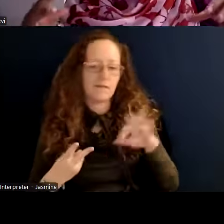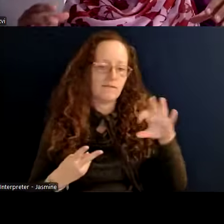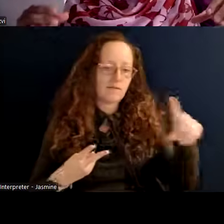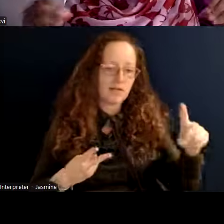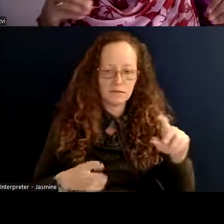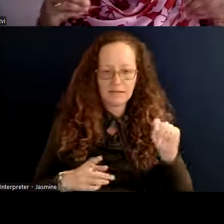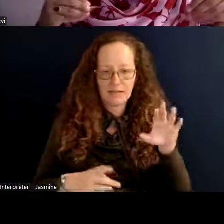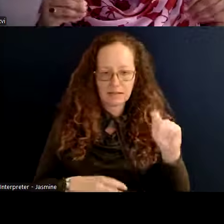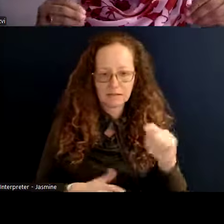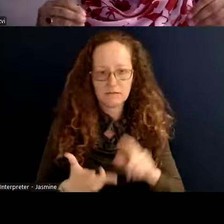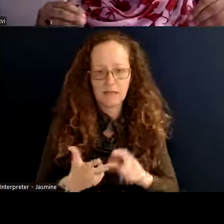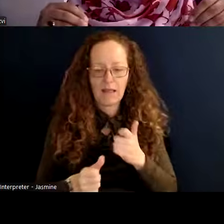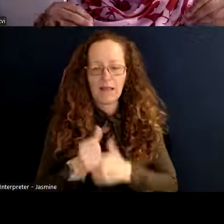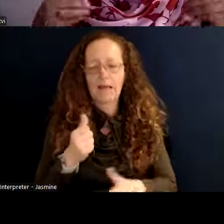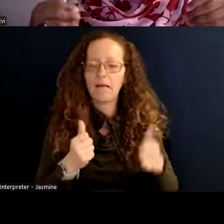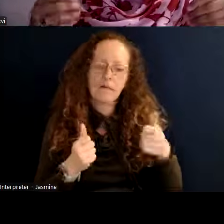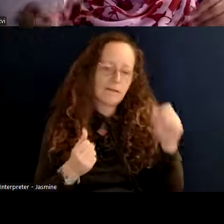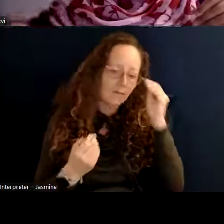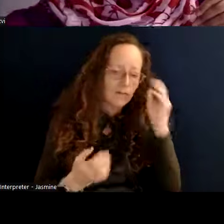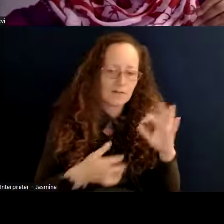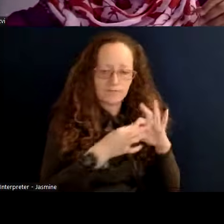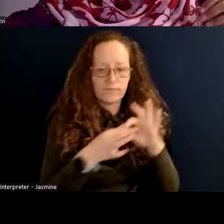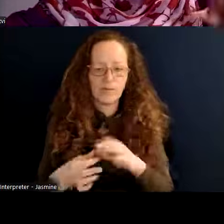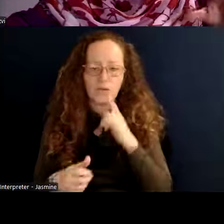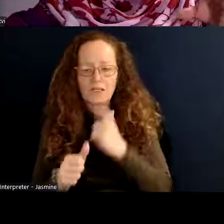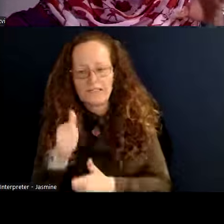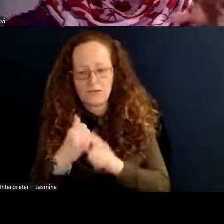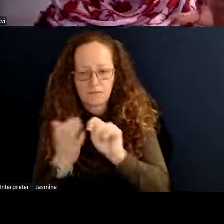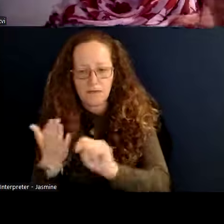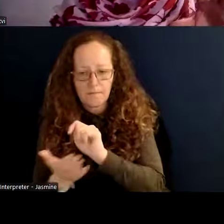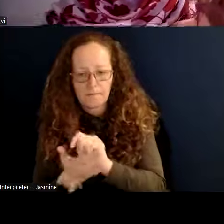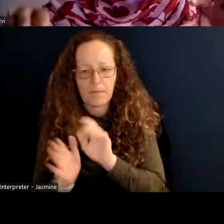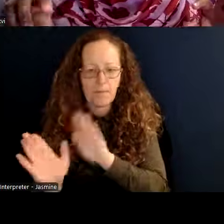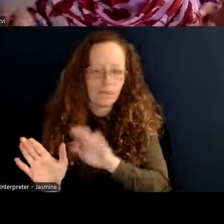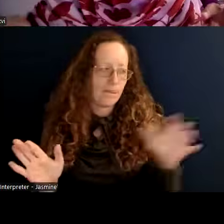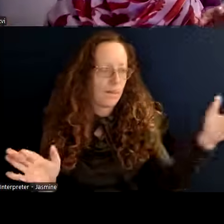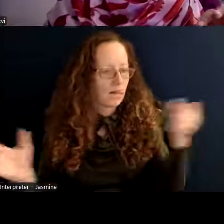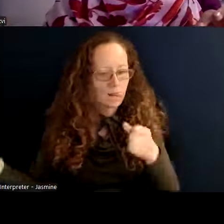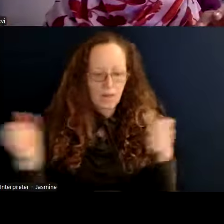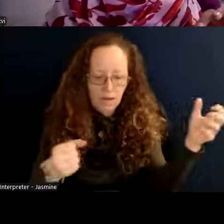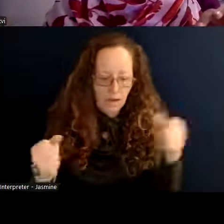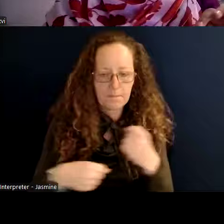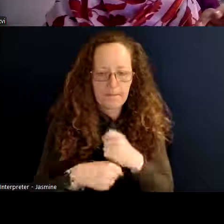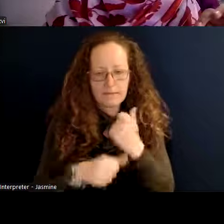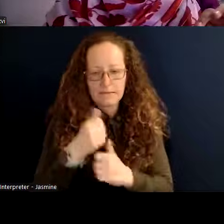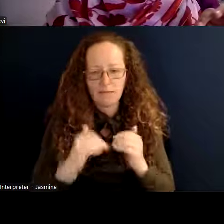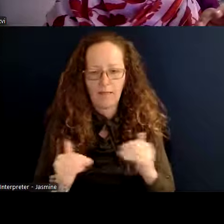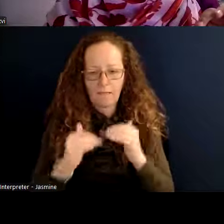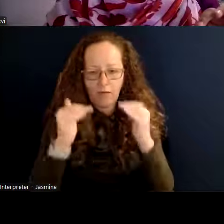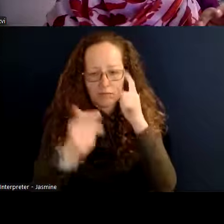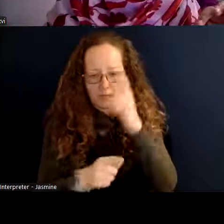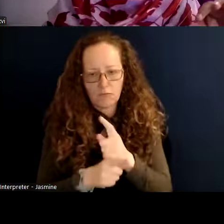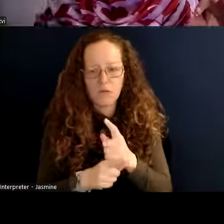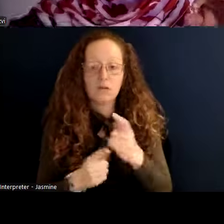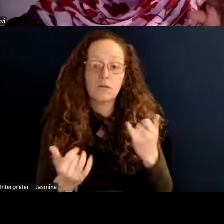that we could locate about each time period in order to make each level accurate. So this is, again, we're going to be looking specifically at this area